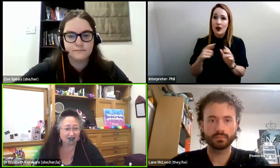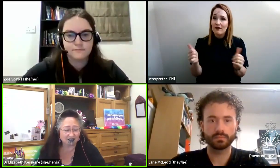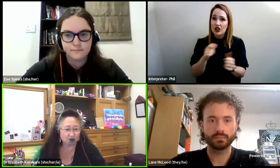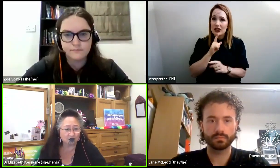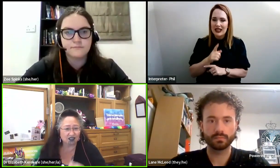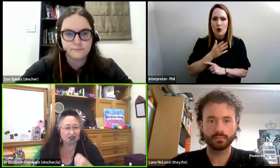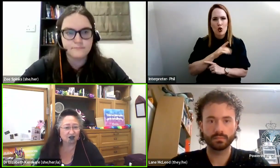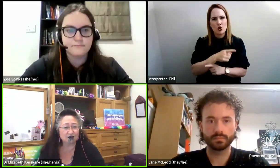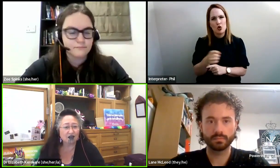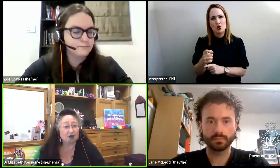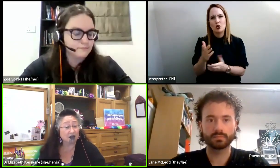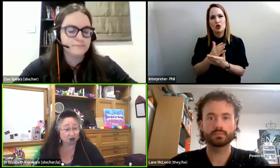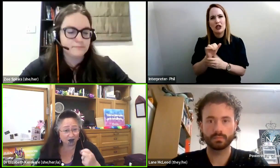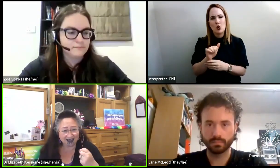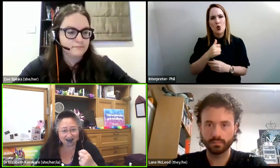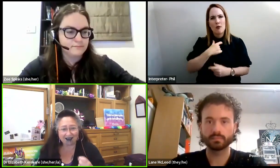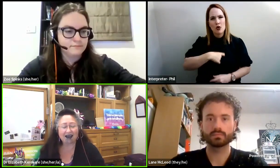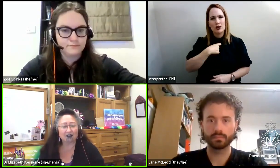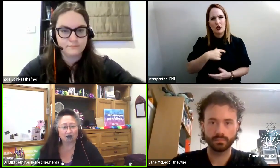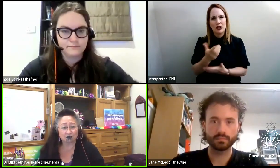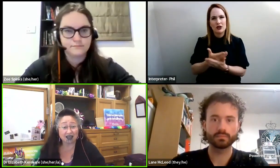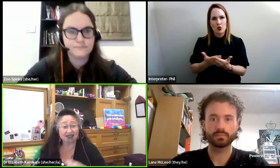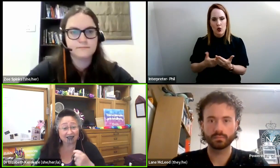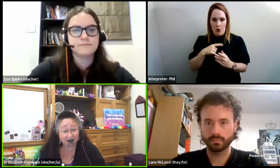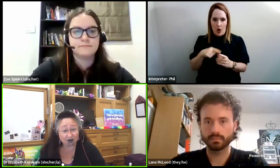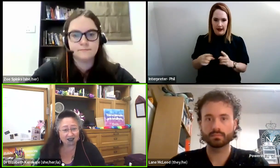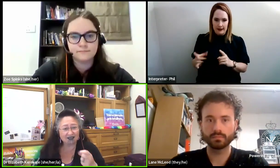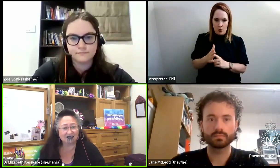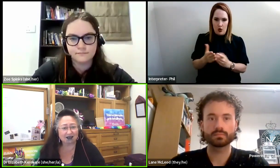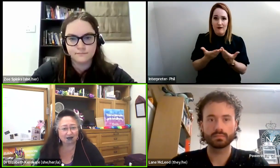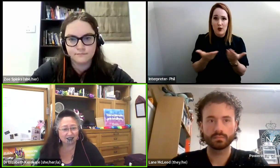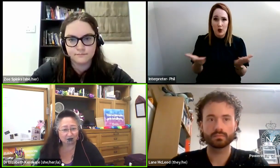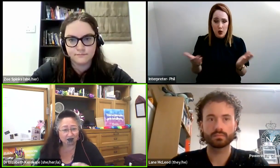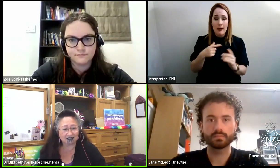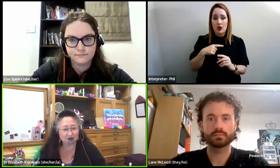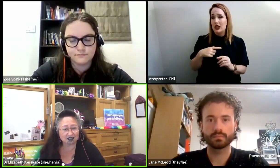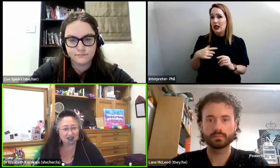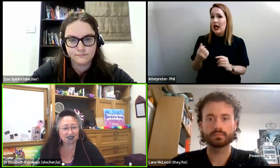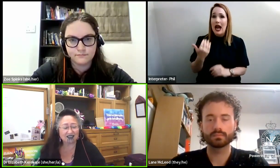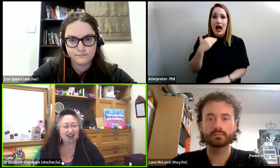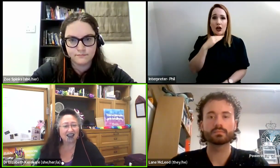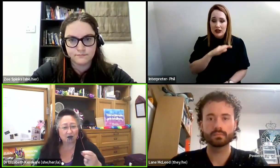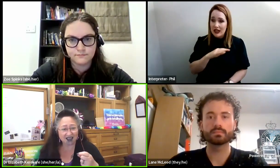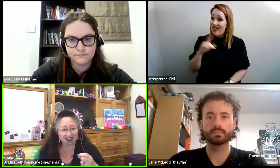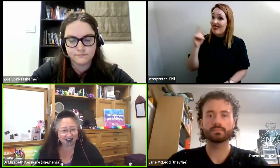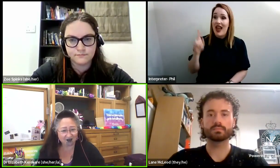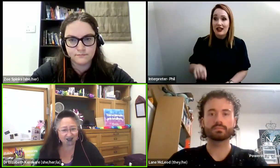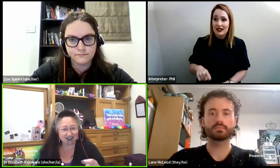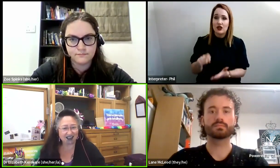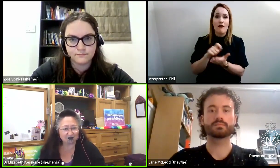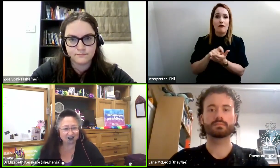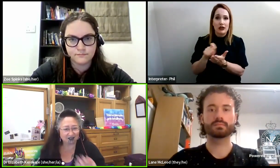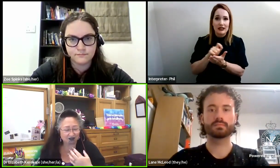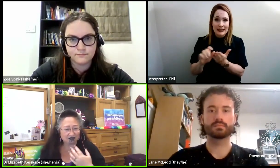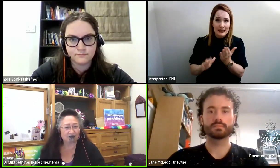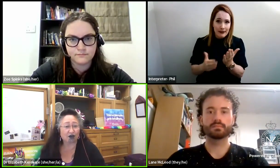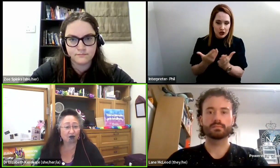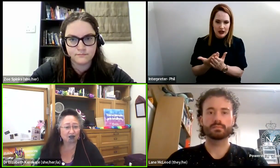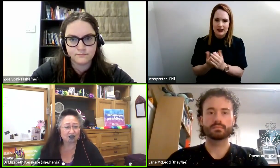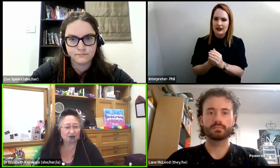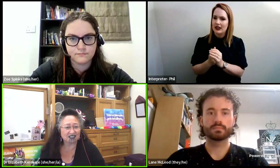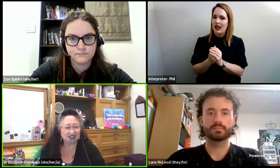Why is this important to you? Because we get hundreds, we get thousands and thousands of written submissions, and we get hundreds and hundreds